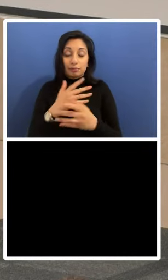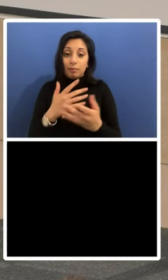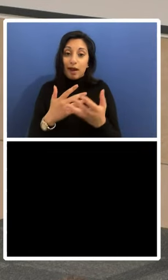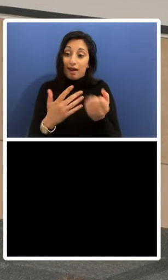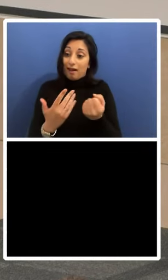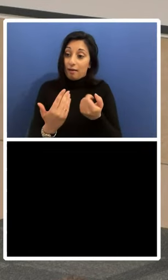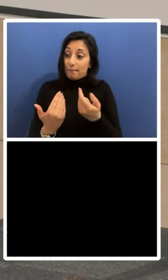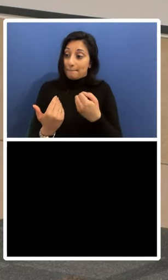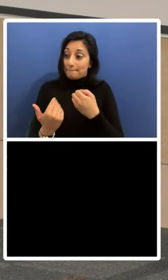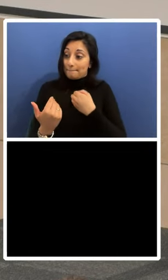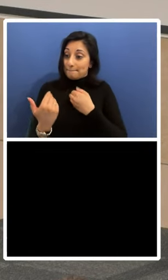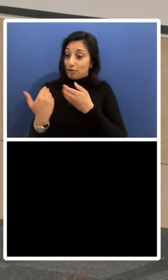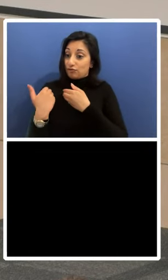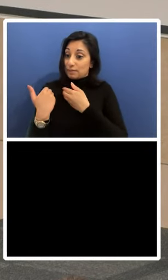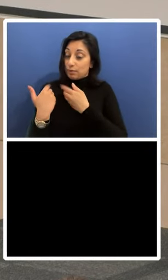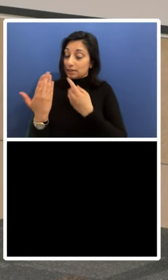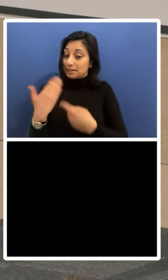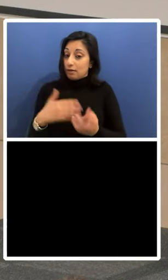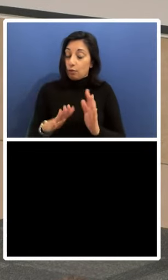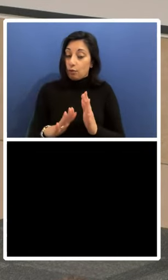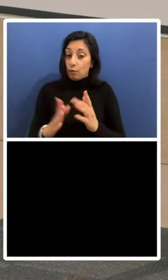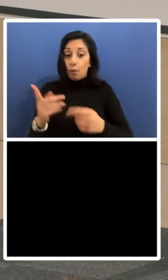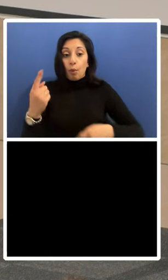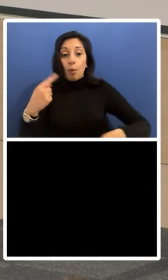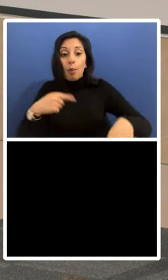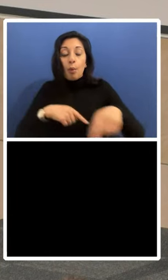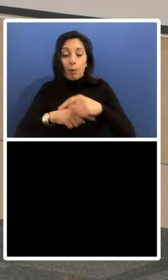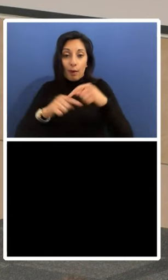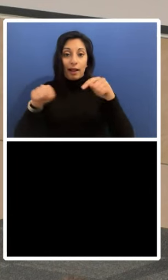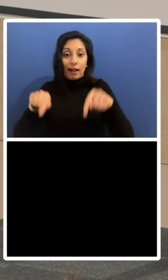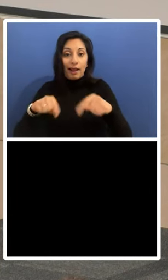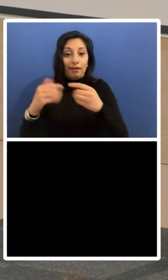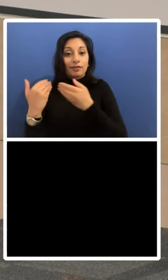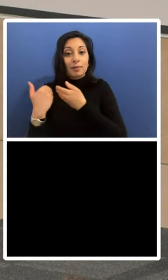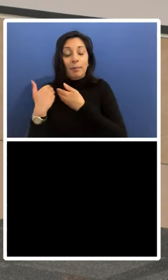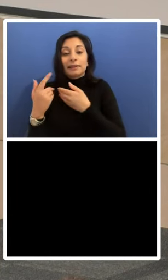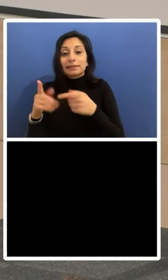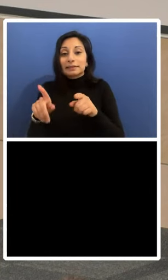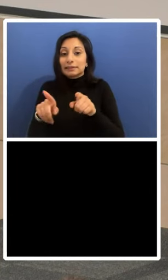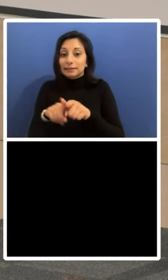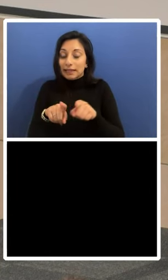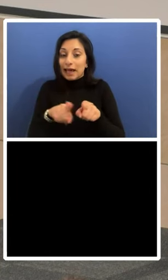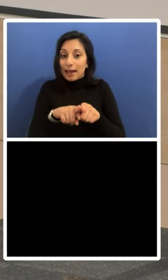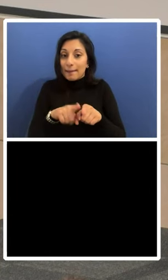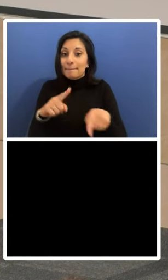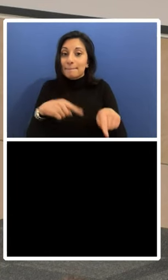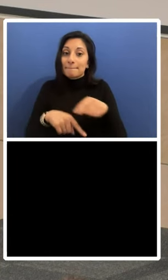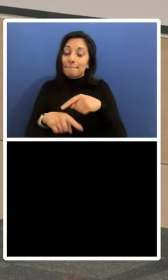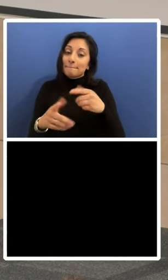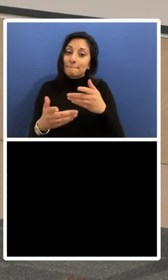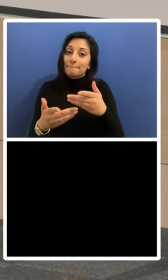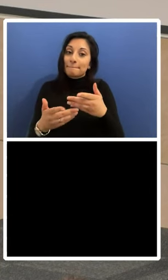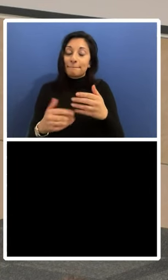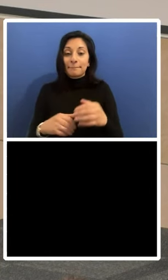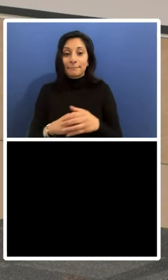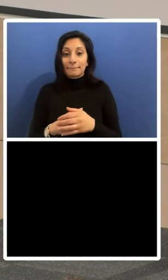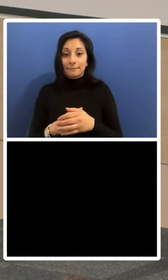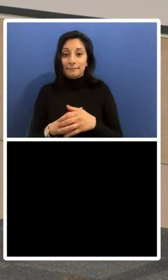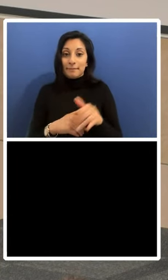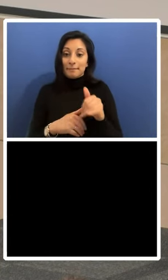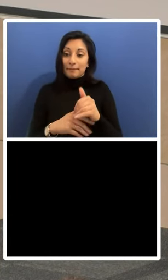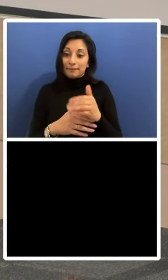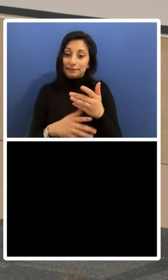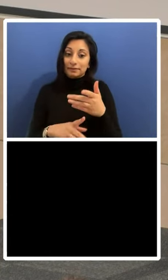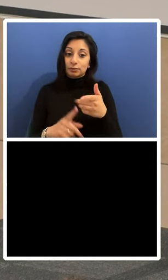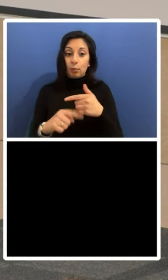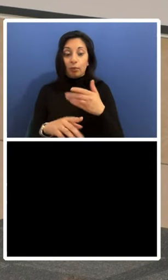All of you have responsibility. Every single person here has a responsibility. And maybe you don't have the voice I have, and maybe you need to work every hour God sends. You